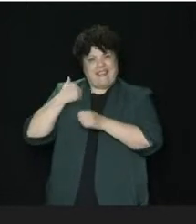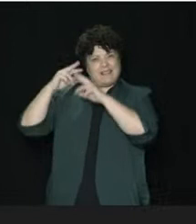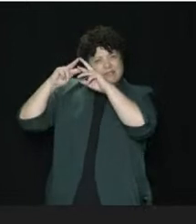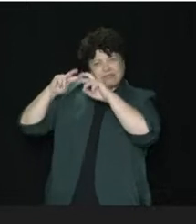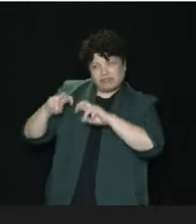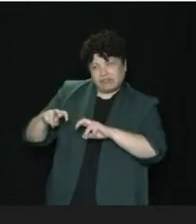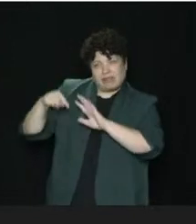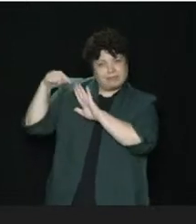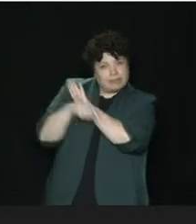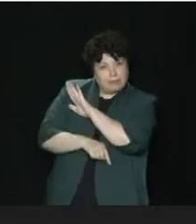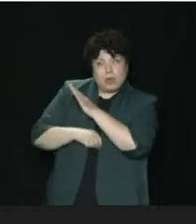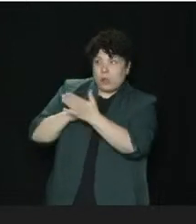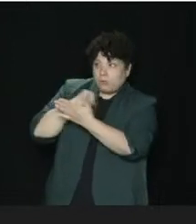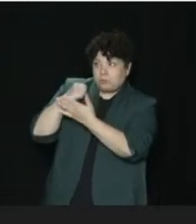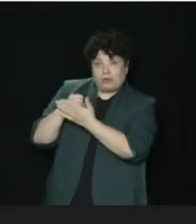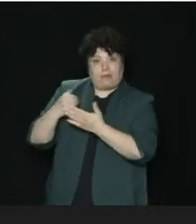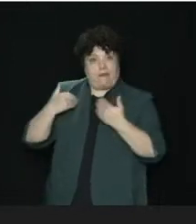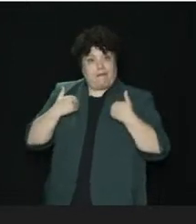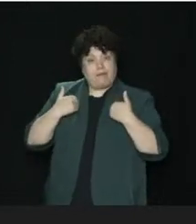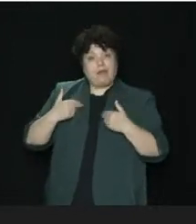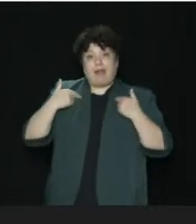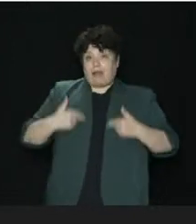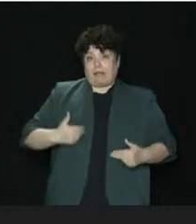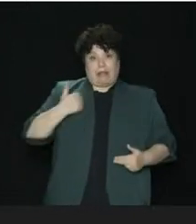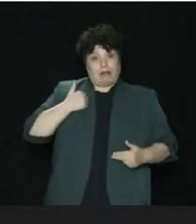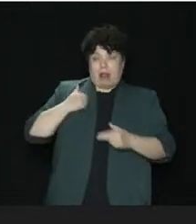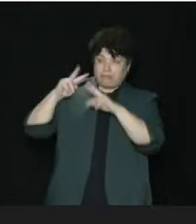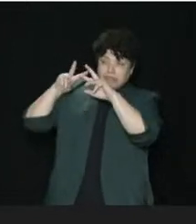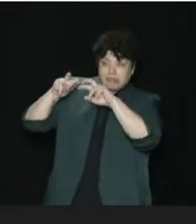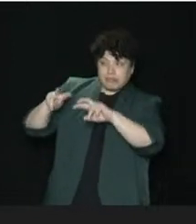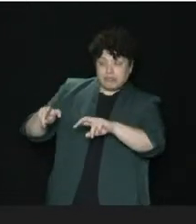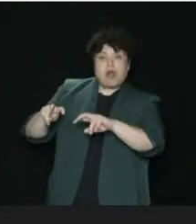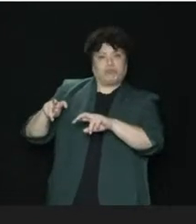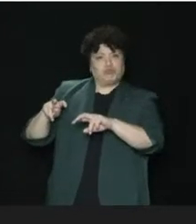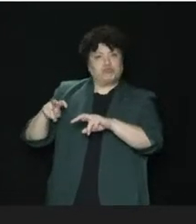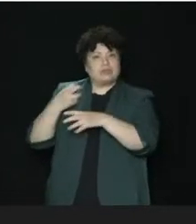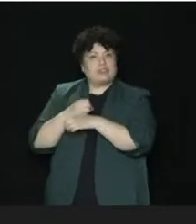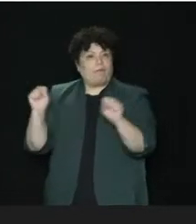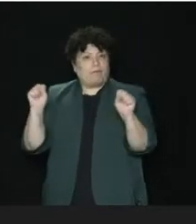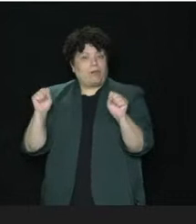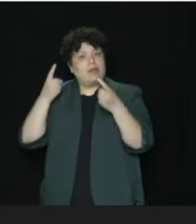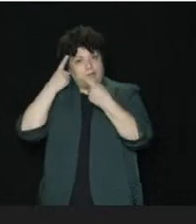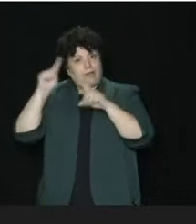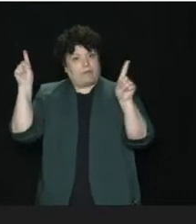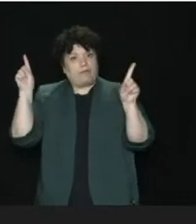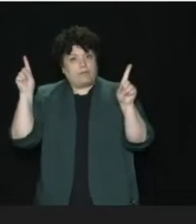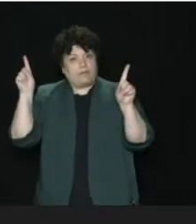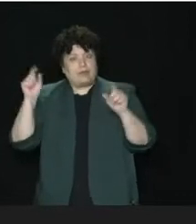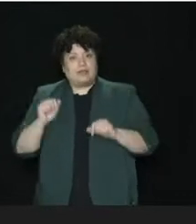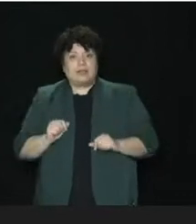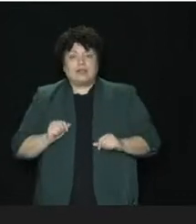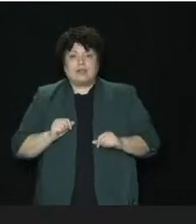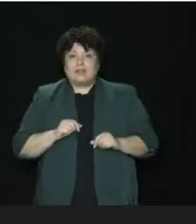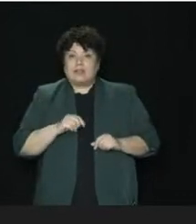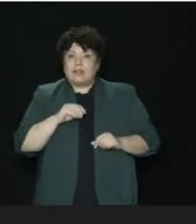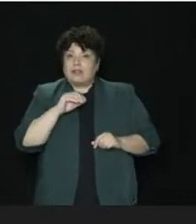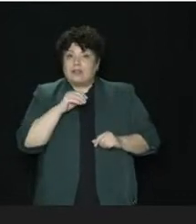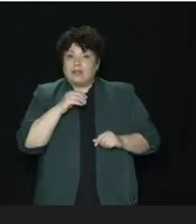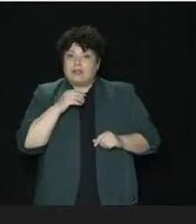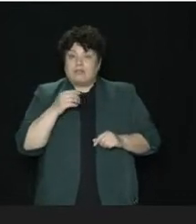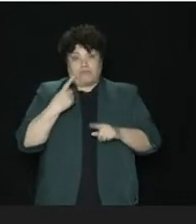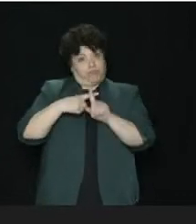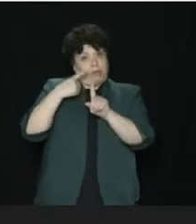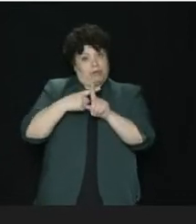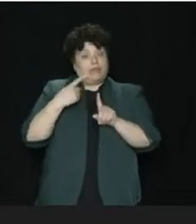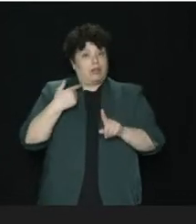by Health Canada as being both safe and effective. It is a good thing that we get to hear